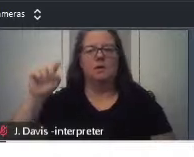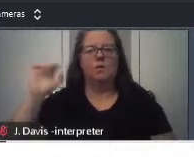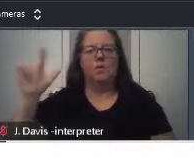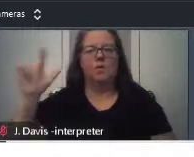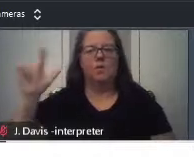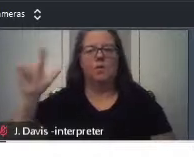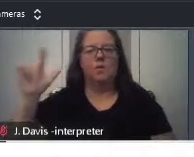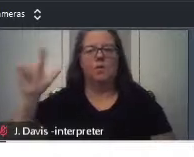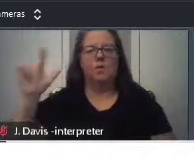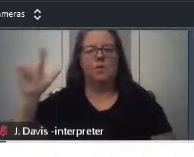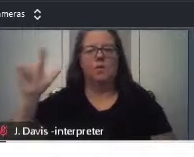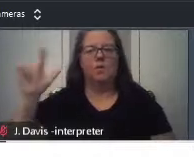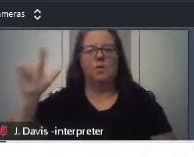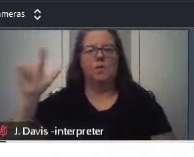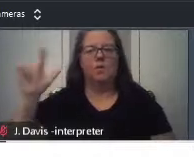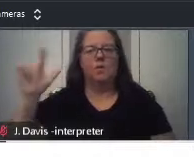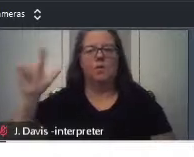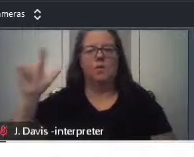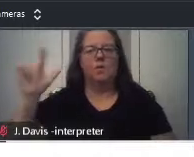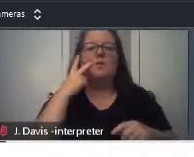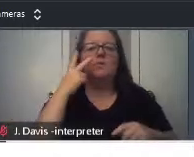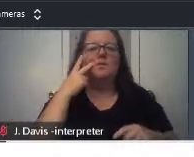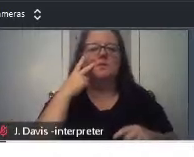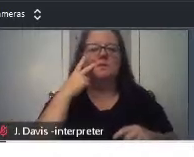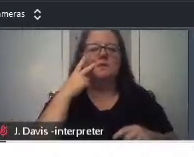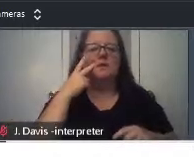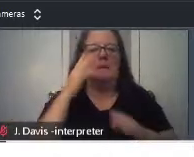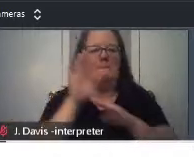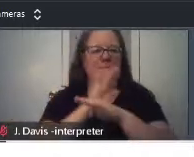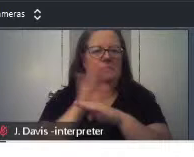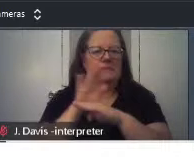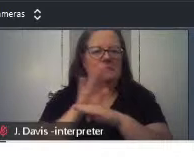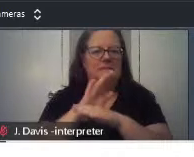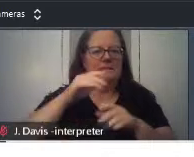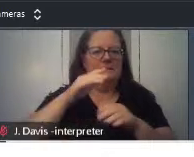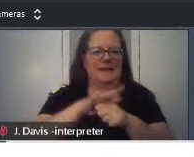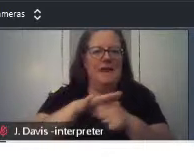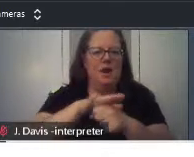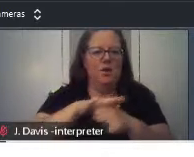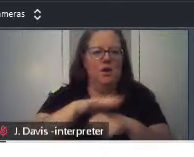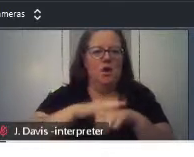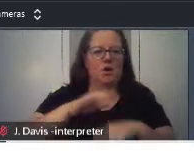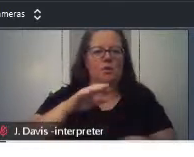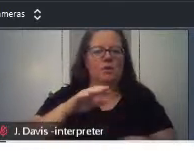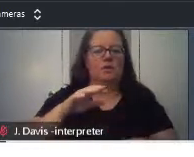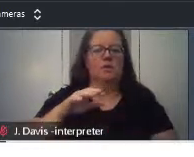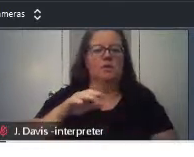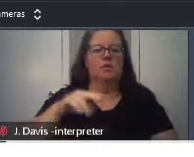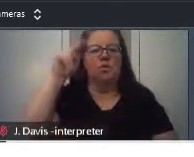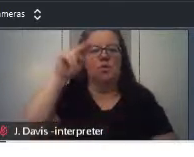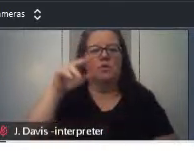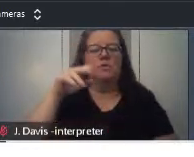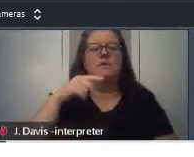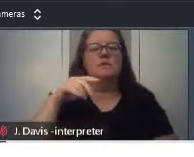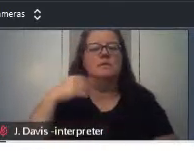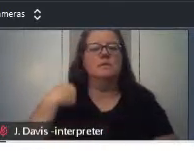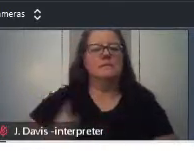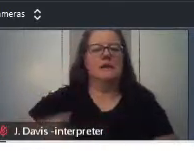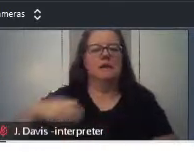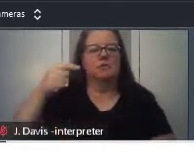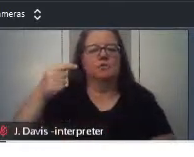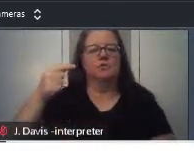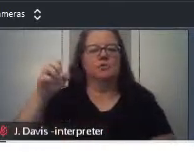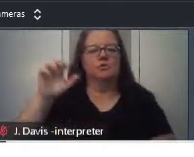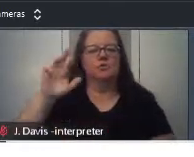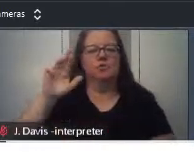left, and you see the commercial strip just there on the north side of Giraldus. This is that first